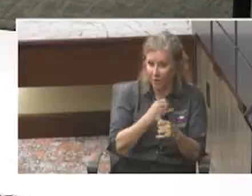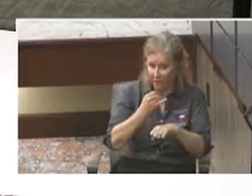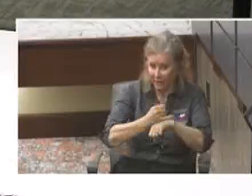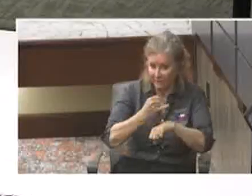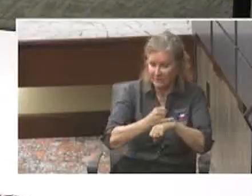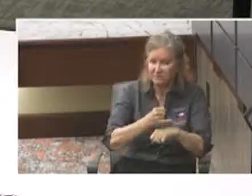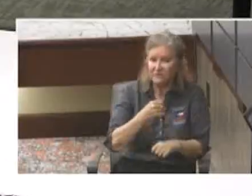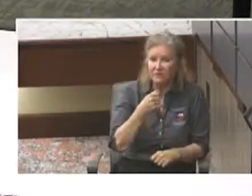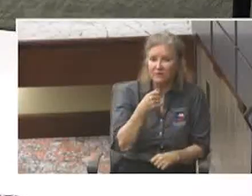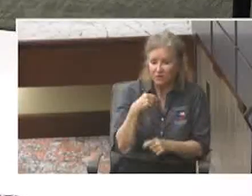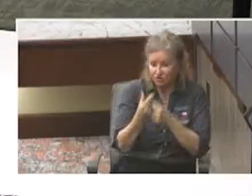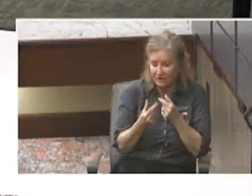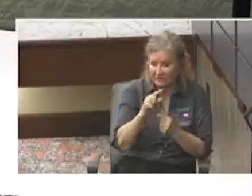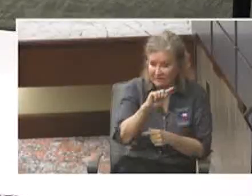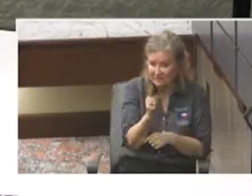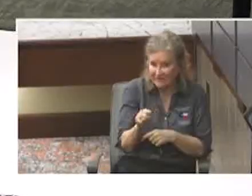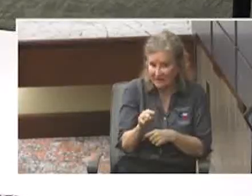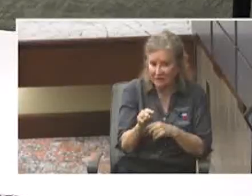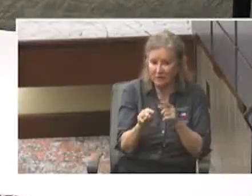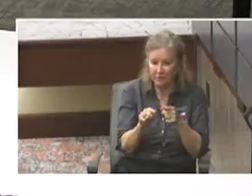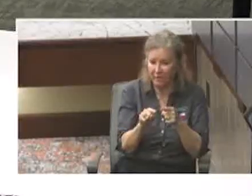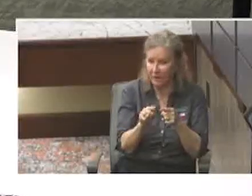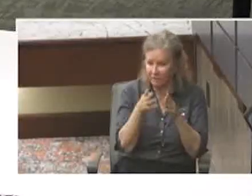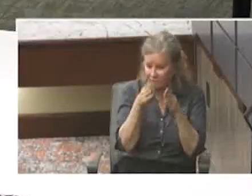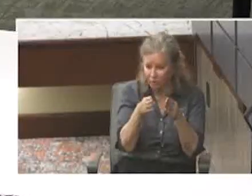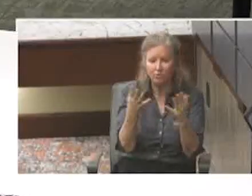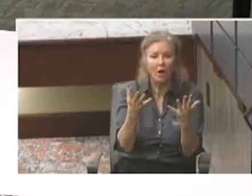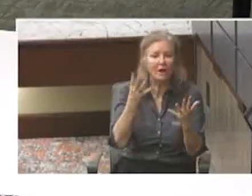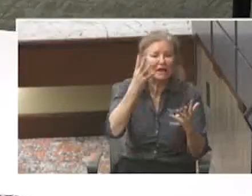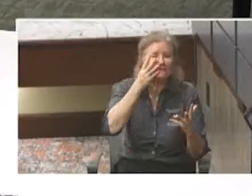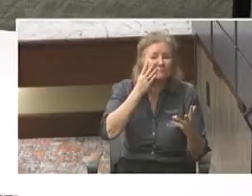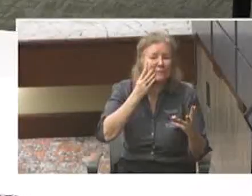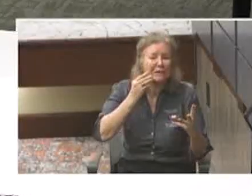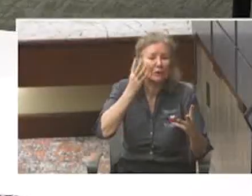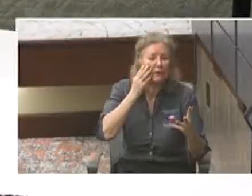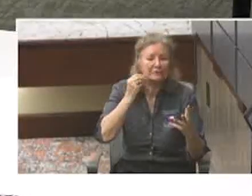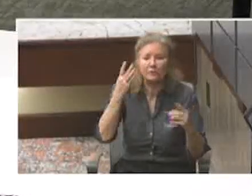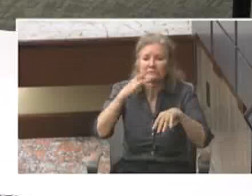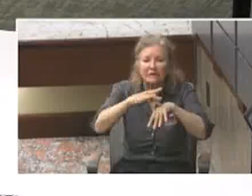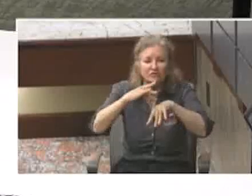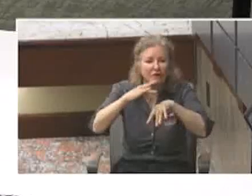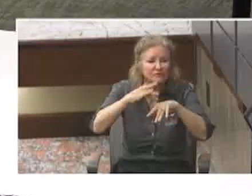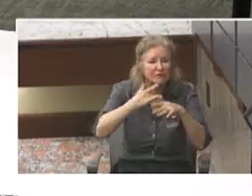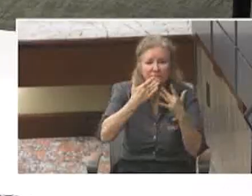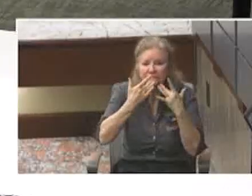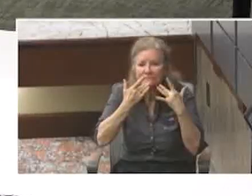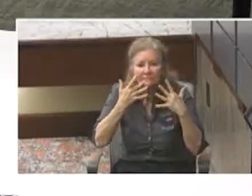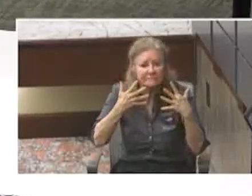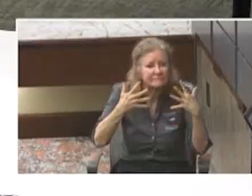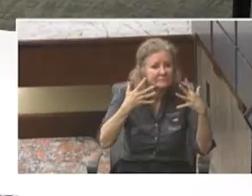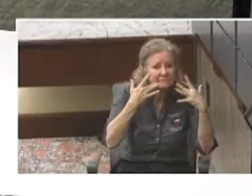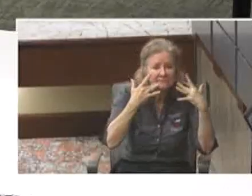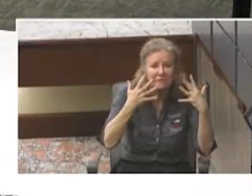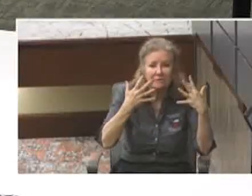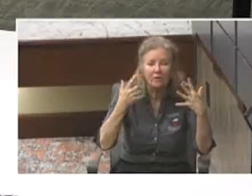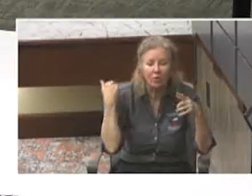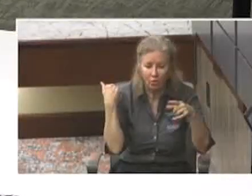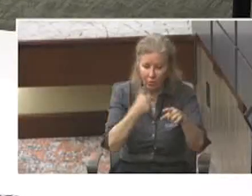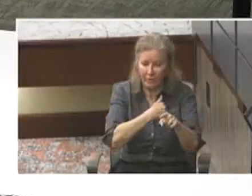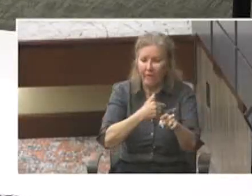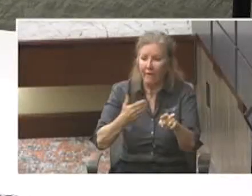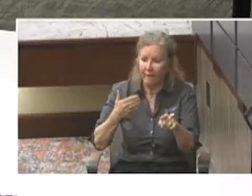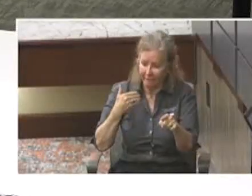of that. So we do have a sweet spot, which we think is good for the facility, and targeting